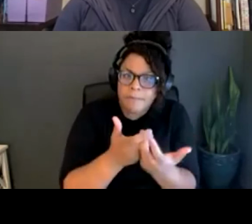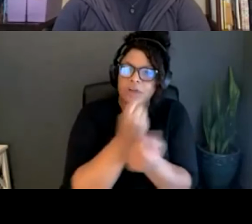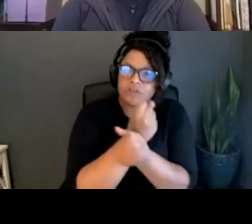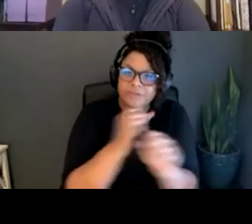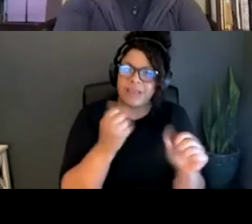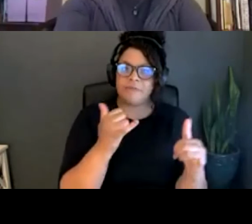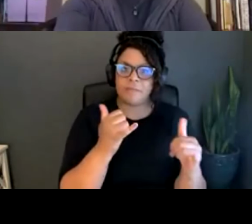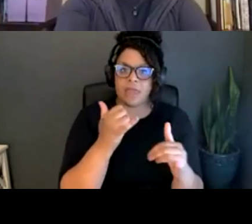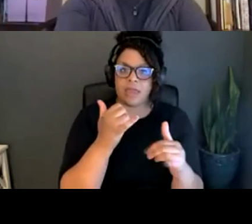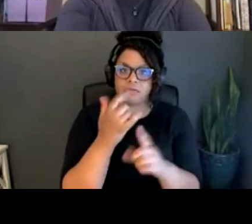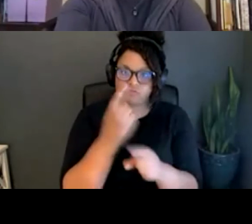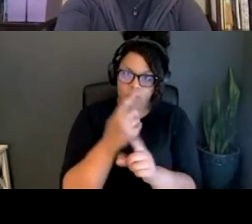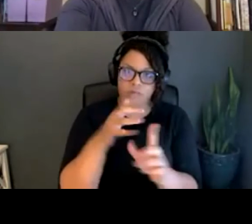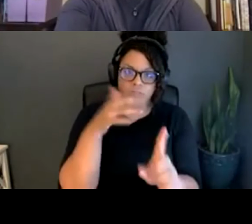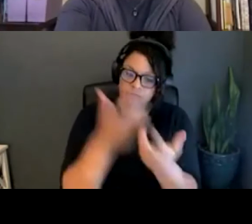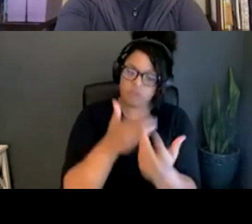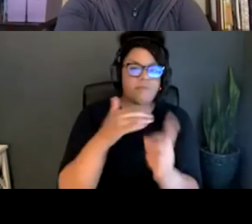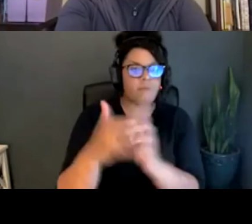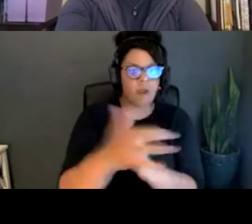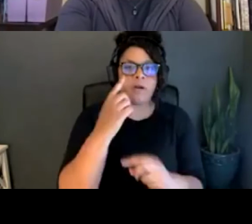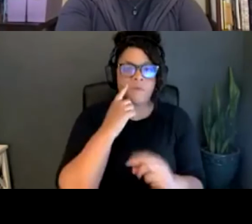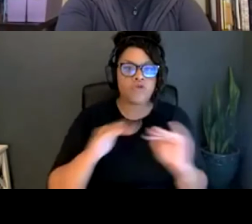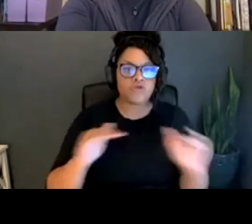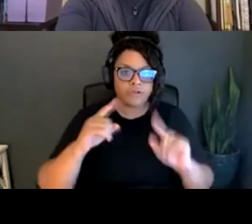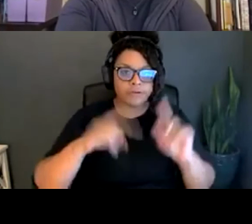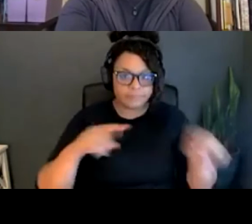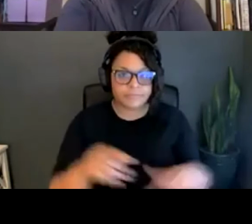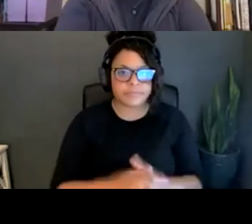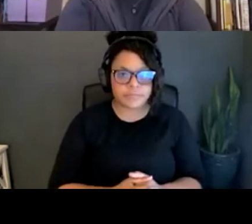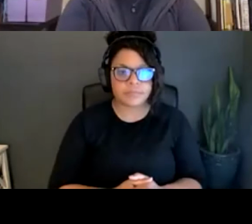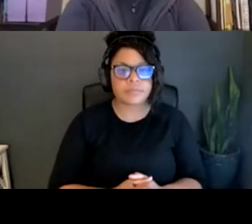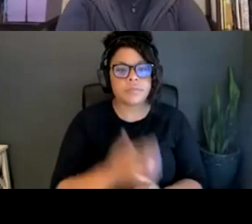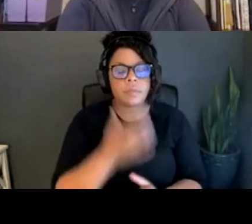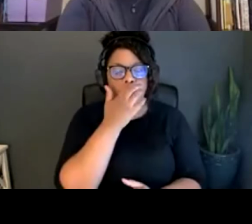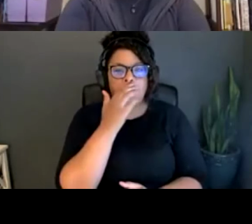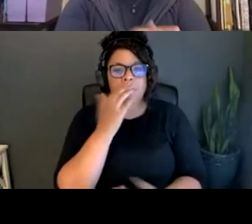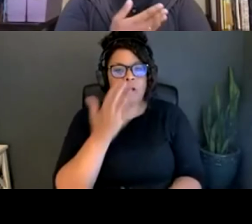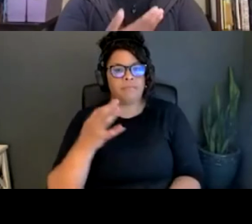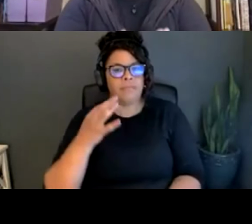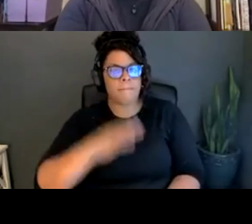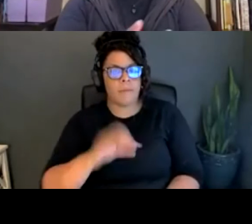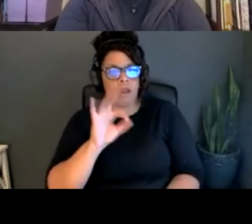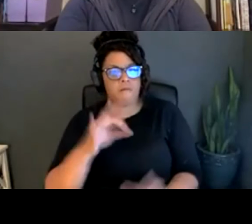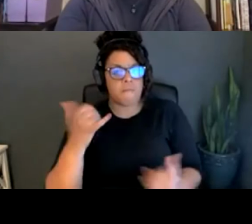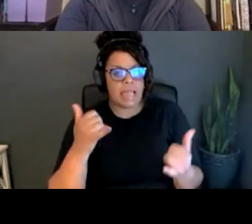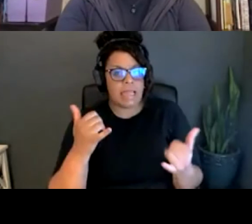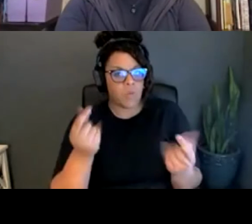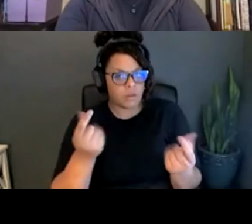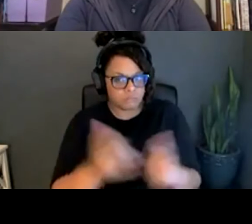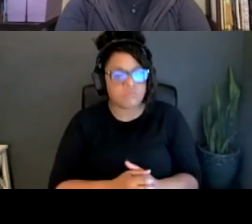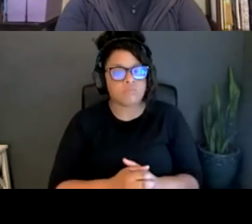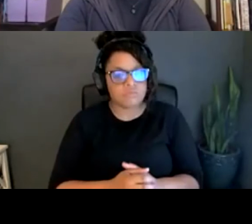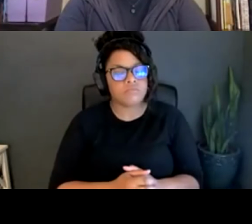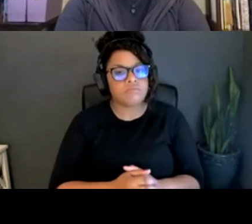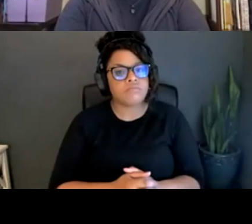play environments for children. And so what are the benefits of play? I think there can be